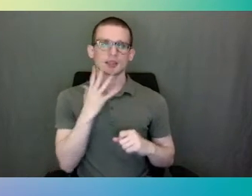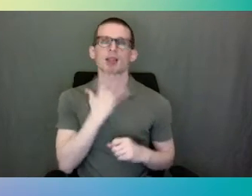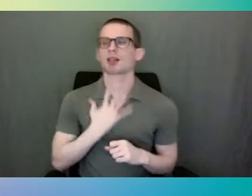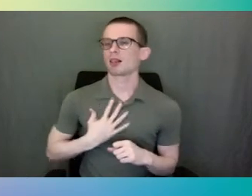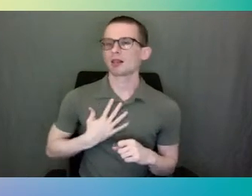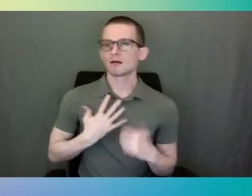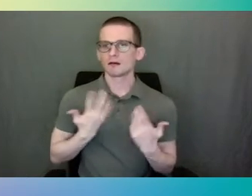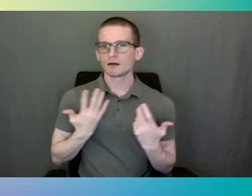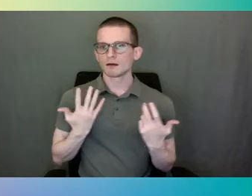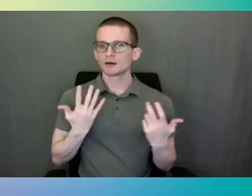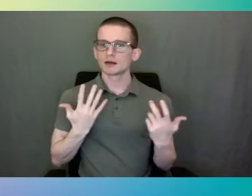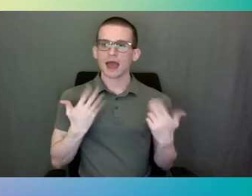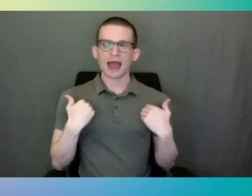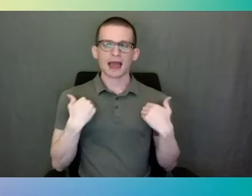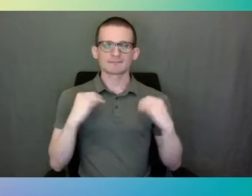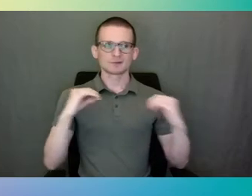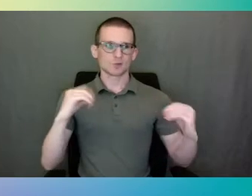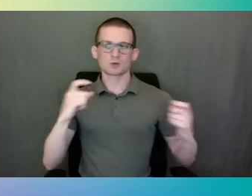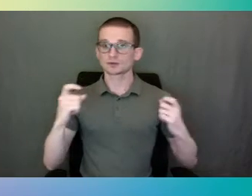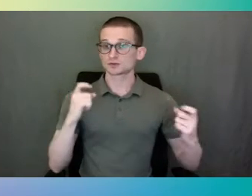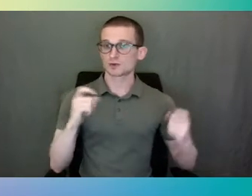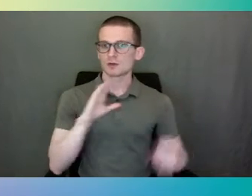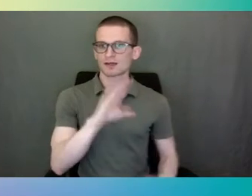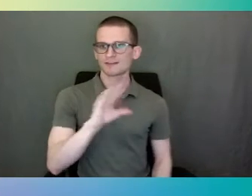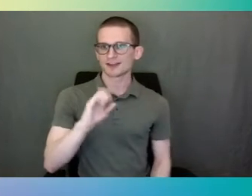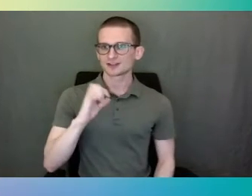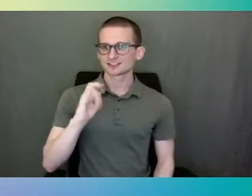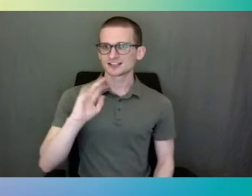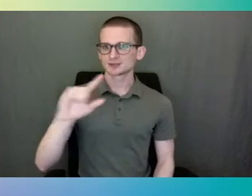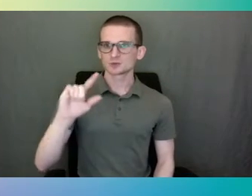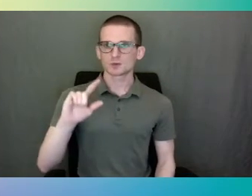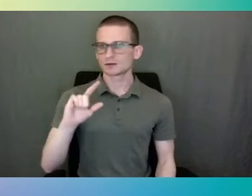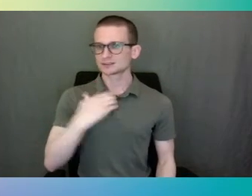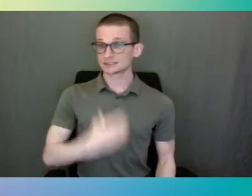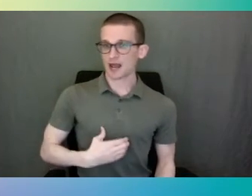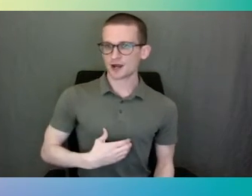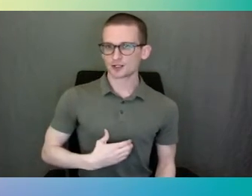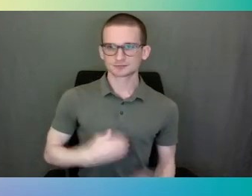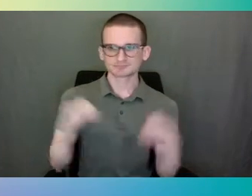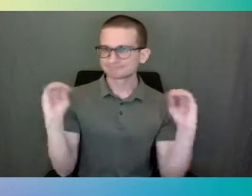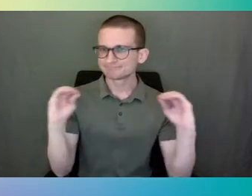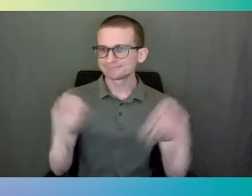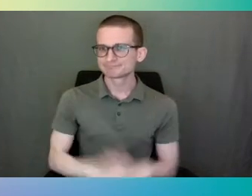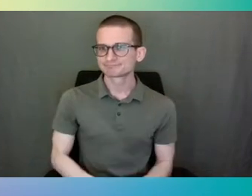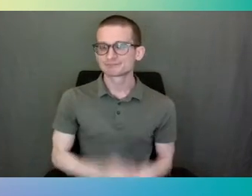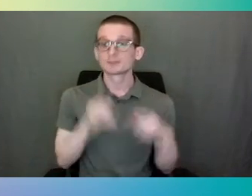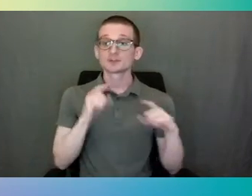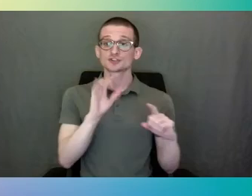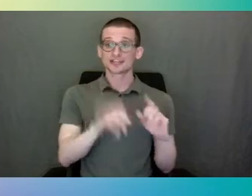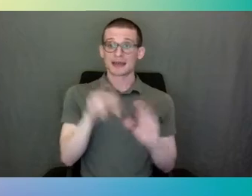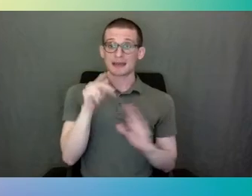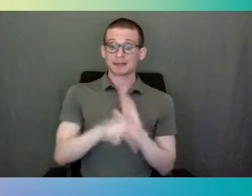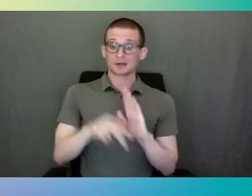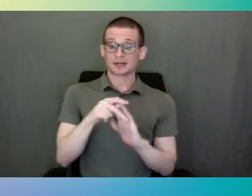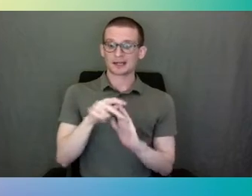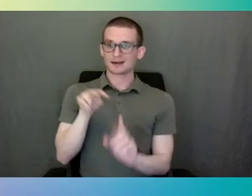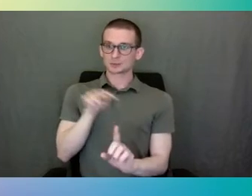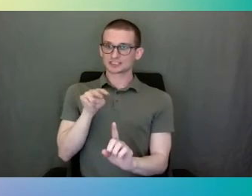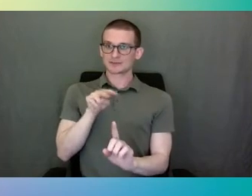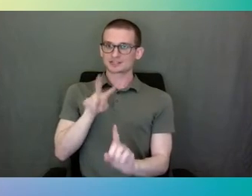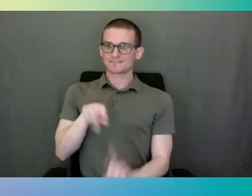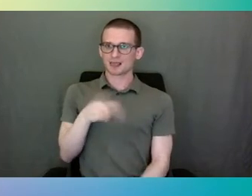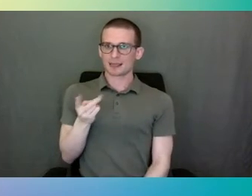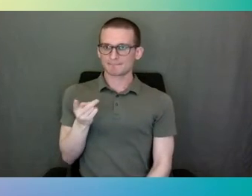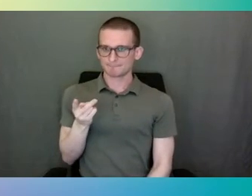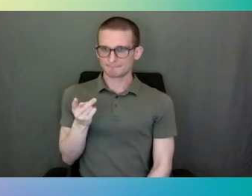that they just couldn't control their own sexual appetites. During this period, though, it flips. Men are the